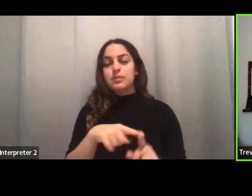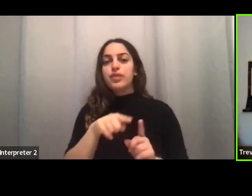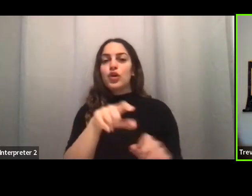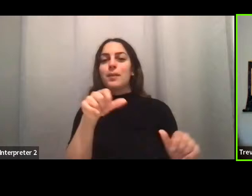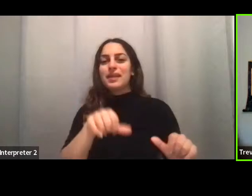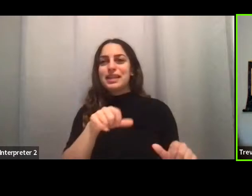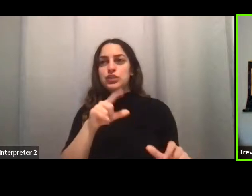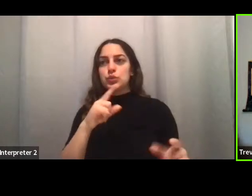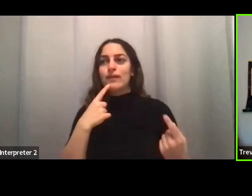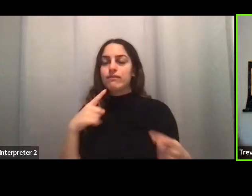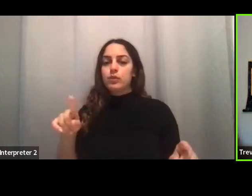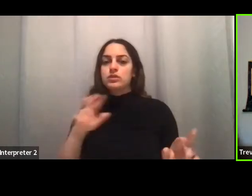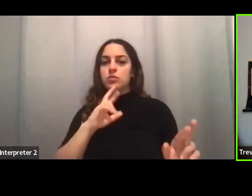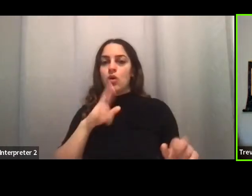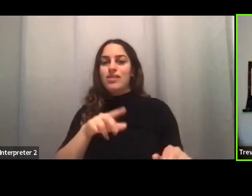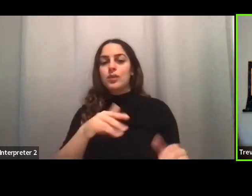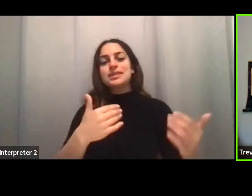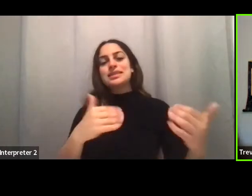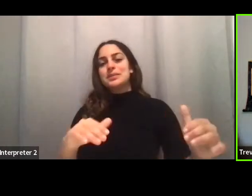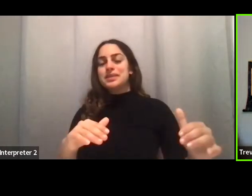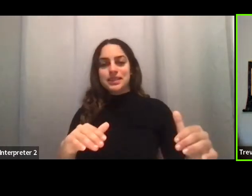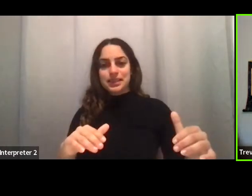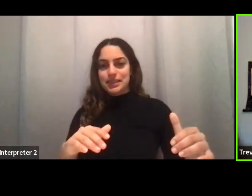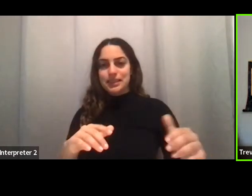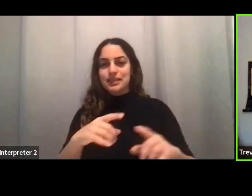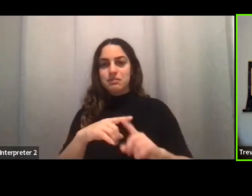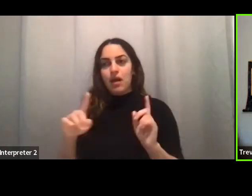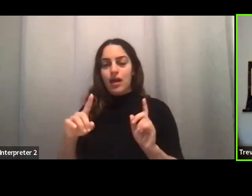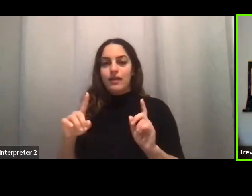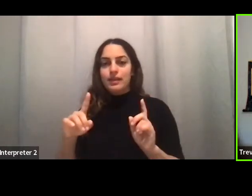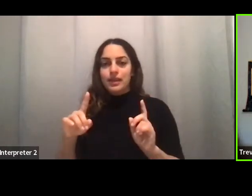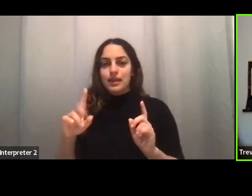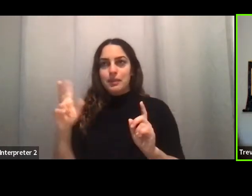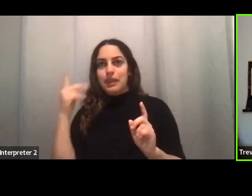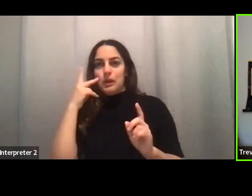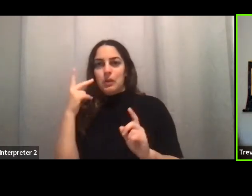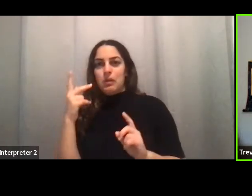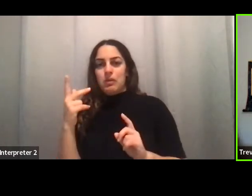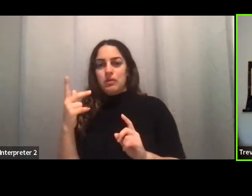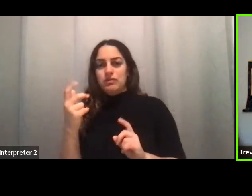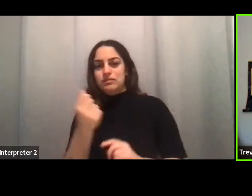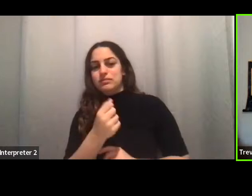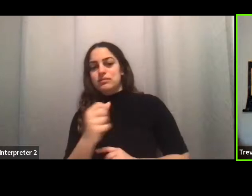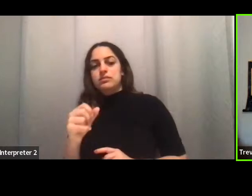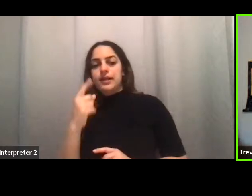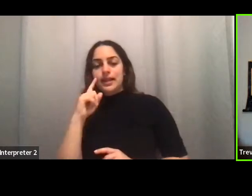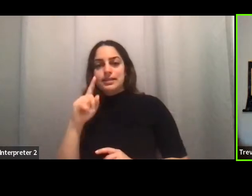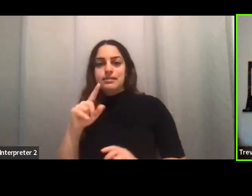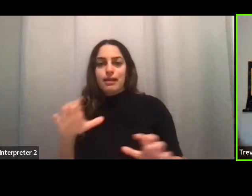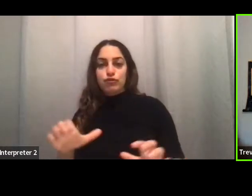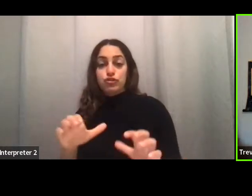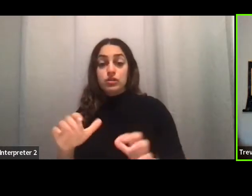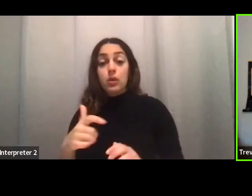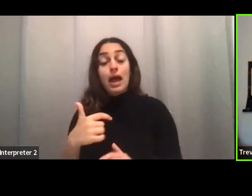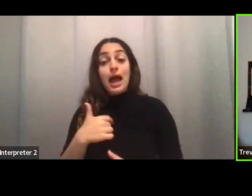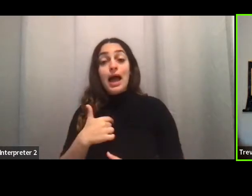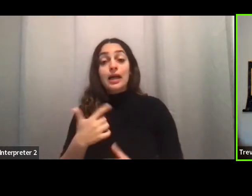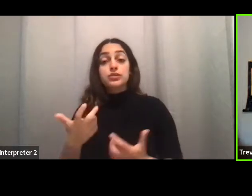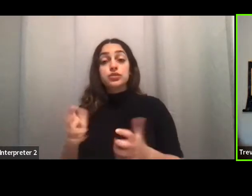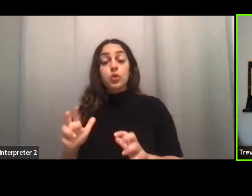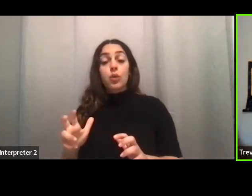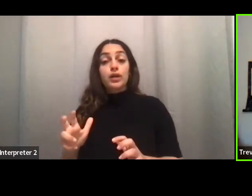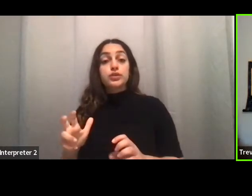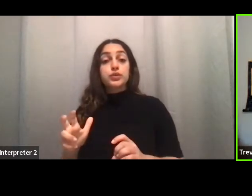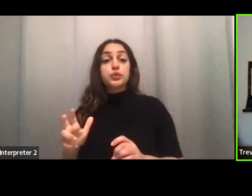limited by the growing political backlash against affirmative action though i don't want to downplay the importance of attempts to make trades more diverse